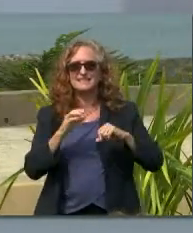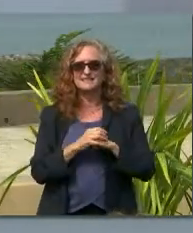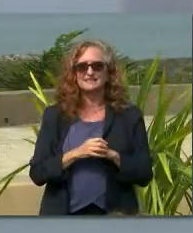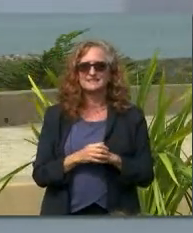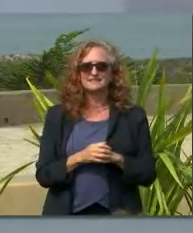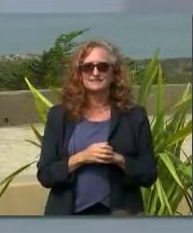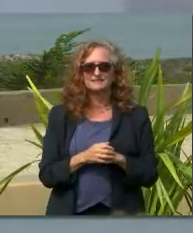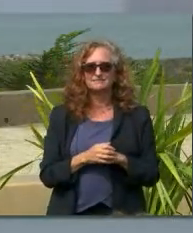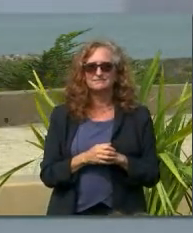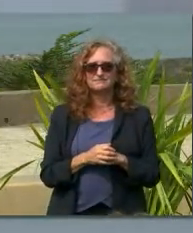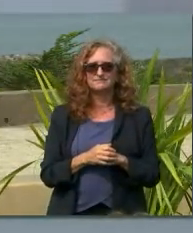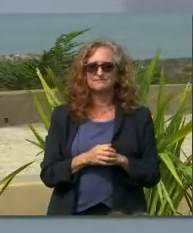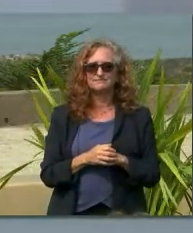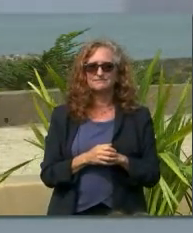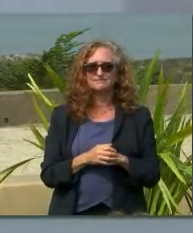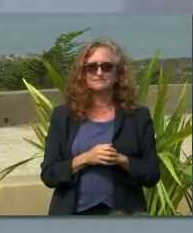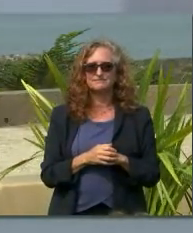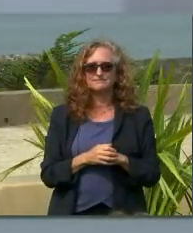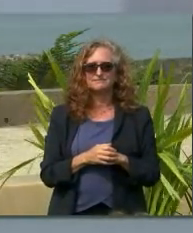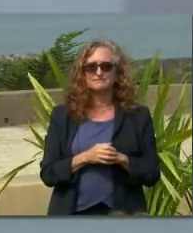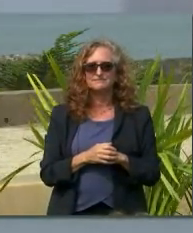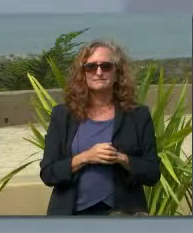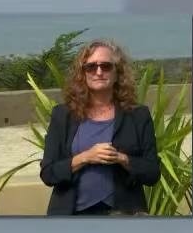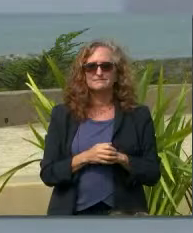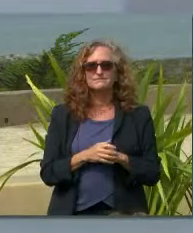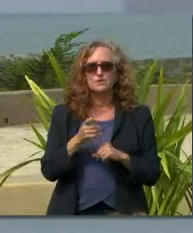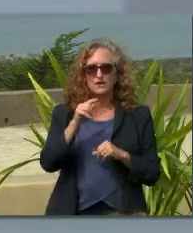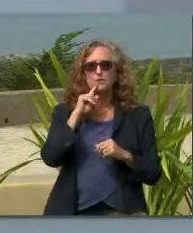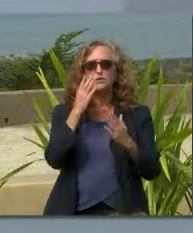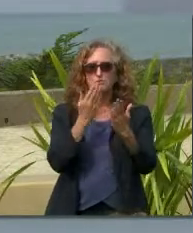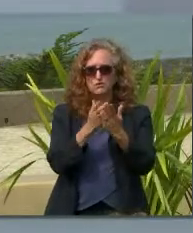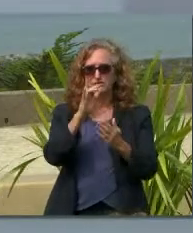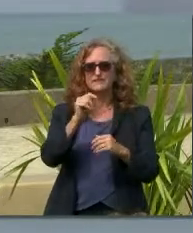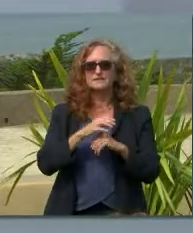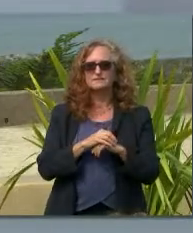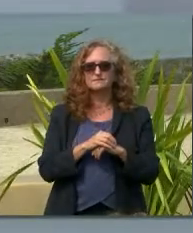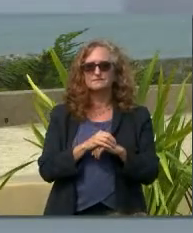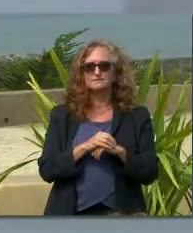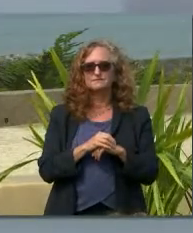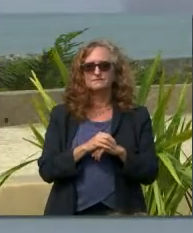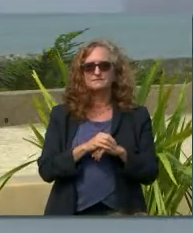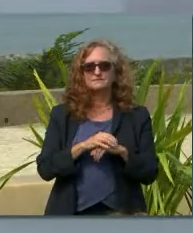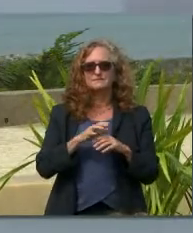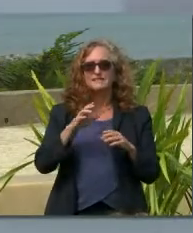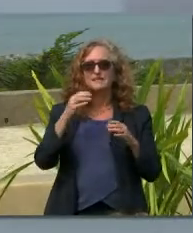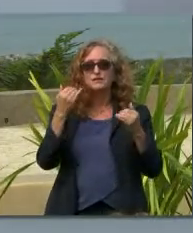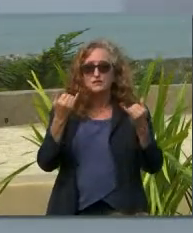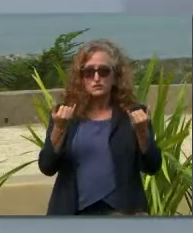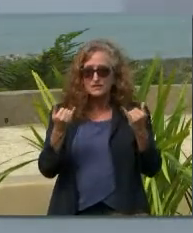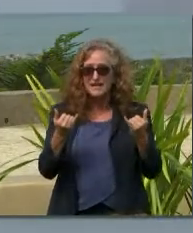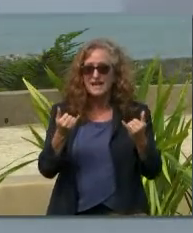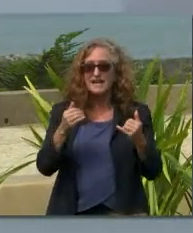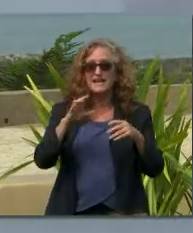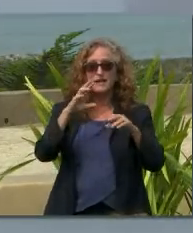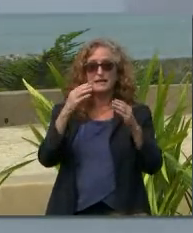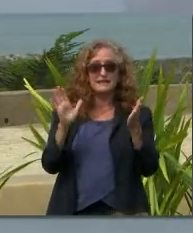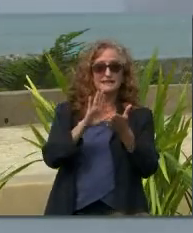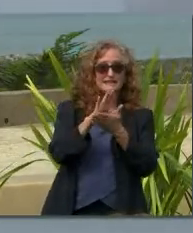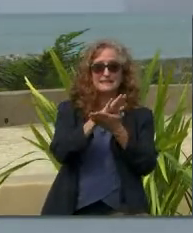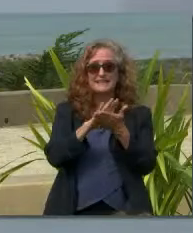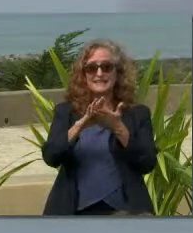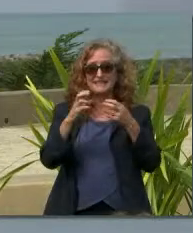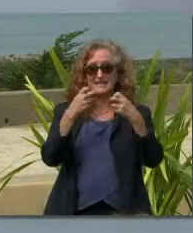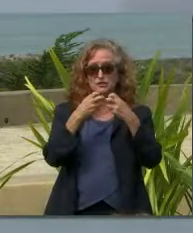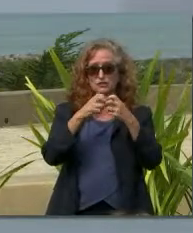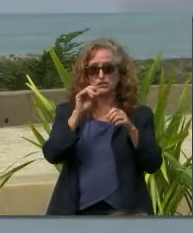clues. We're not asserting, we're proving. 6 times more clean energy jobs today in California than fossil